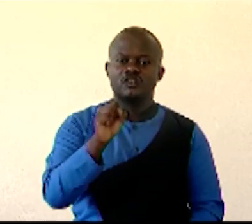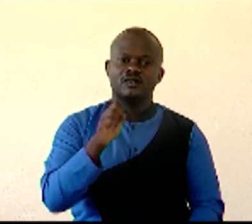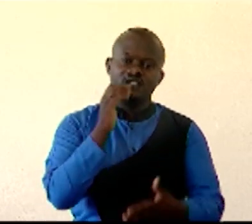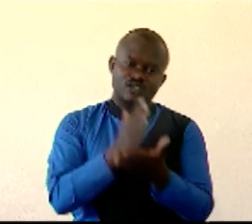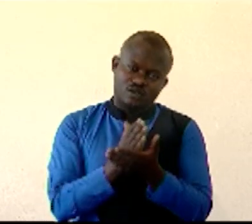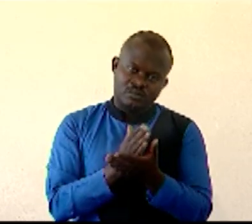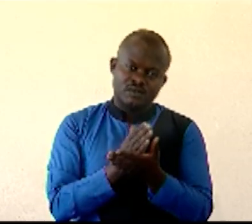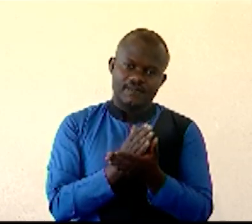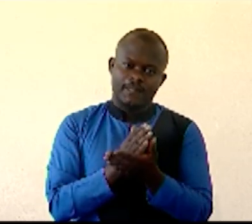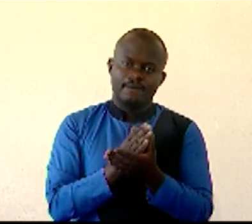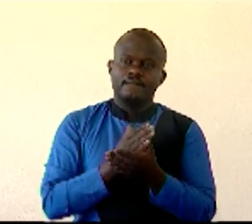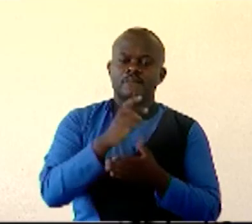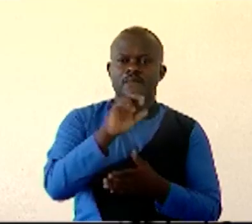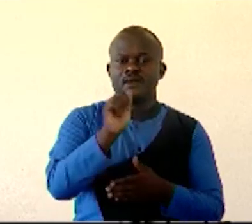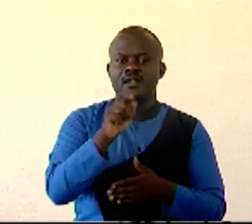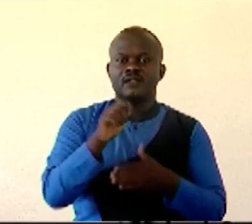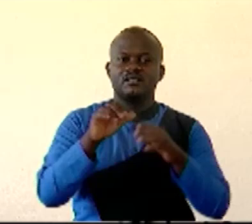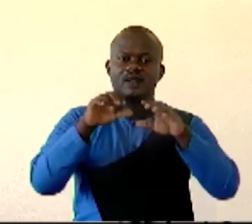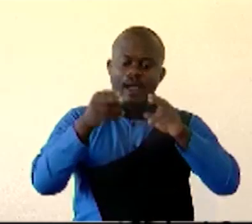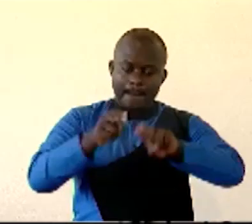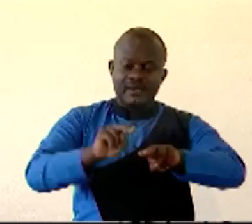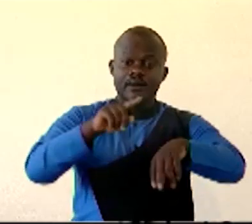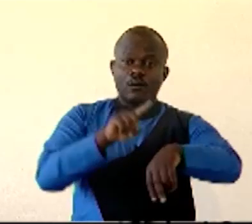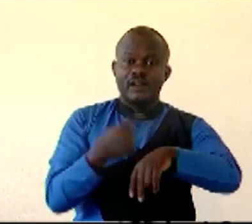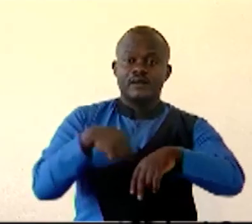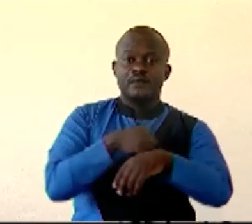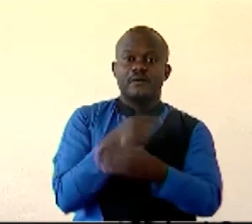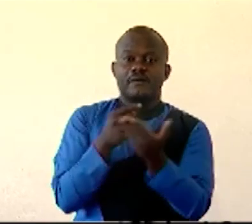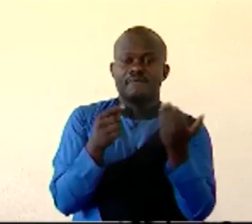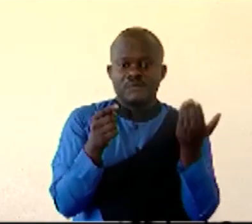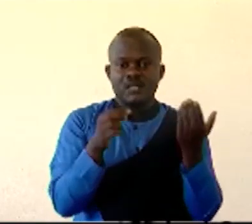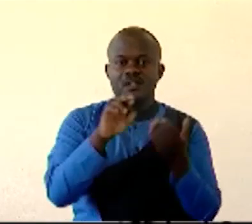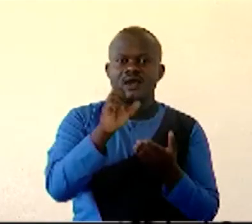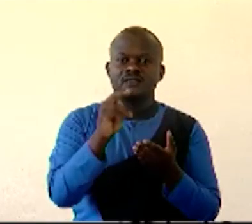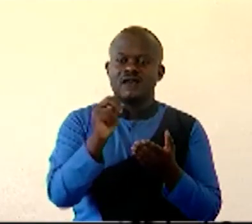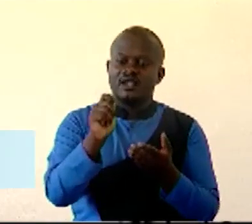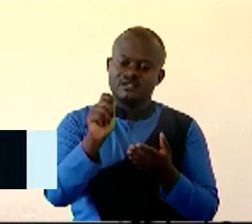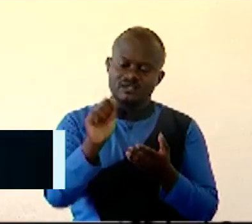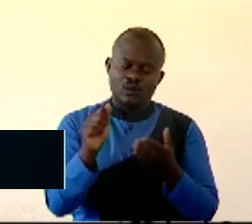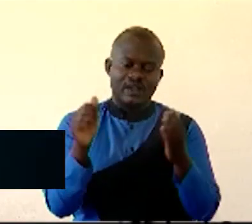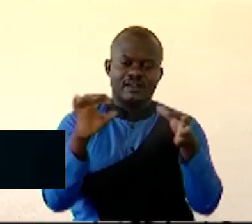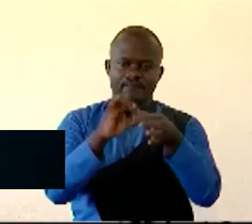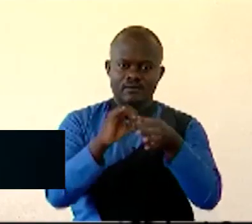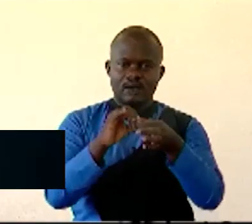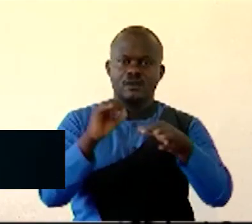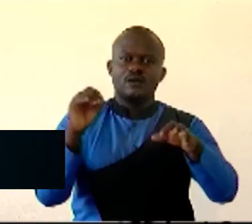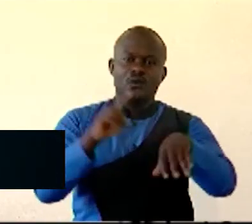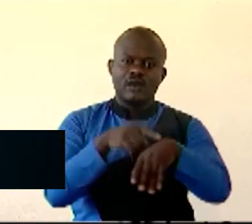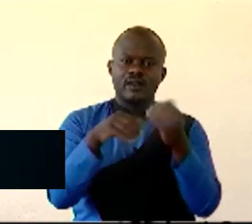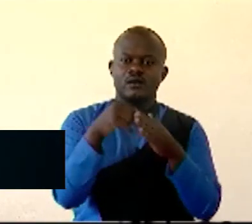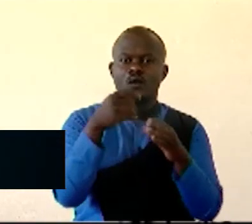immediately. The reaction takes place when we have reactants which are combining. But when one